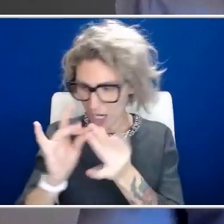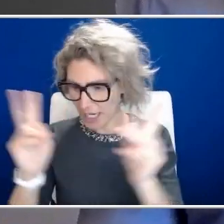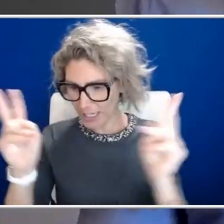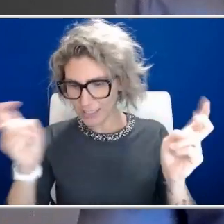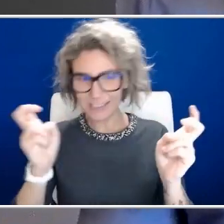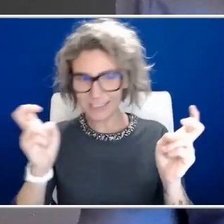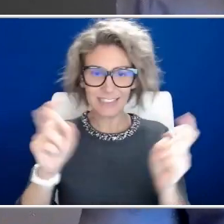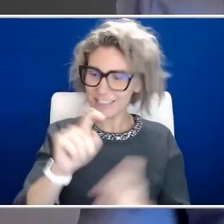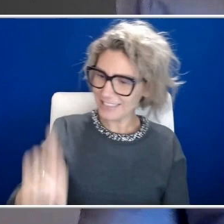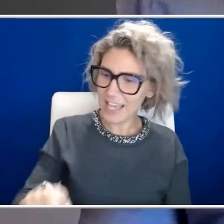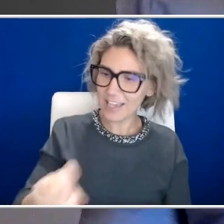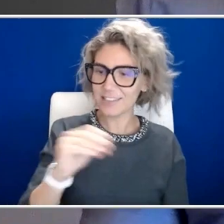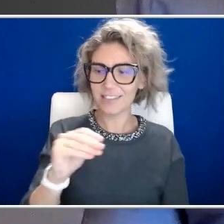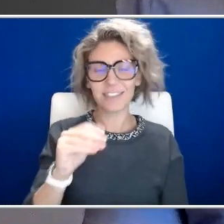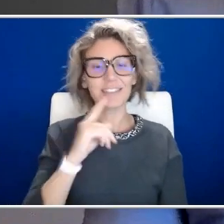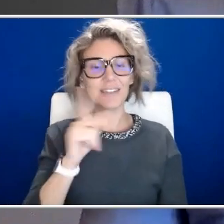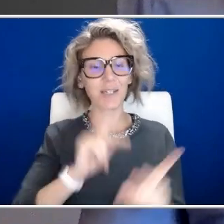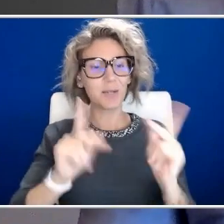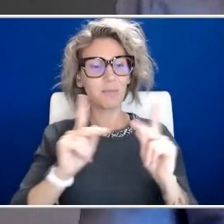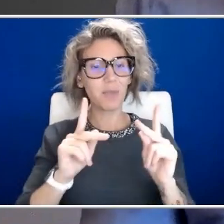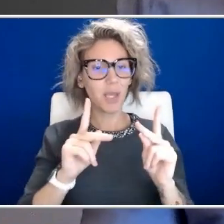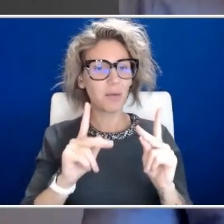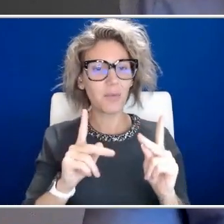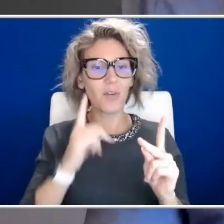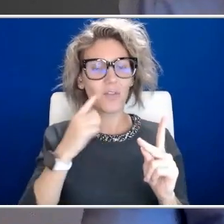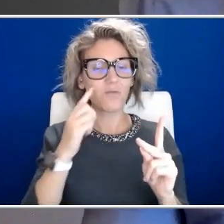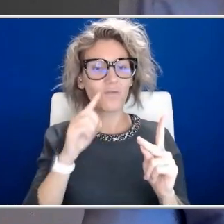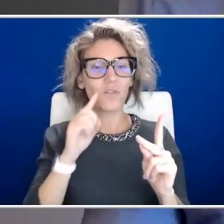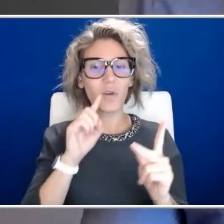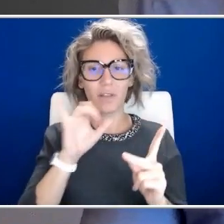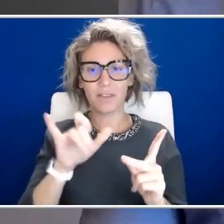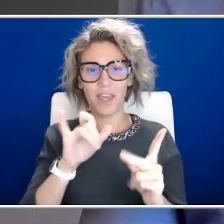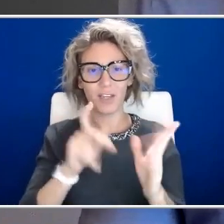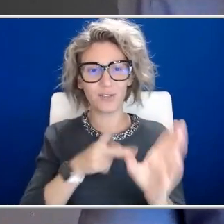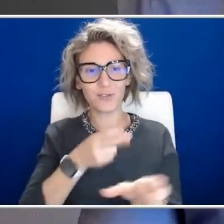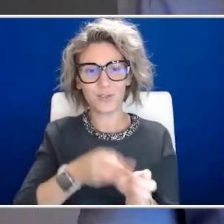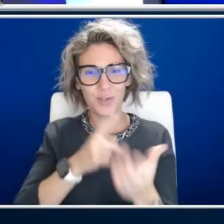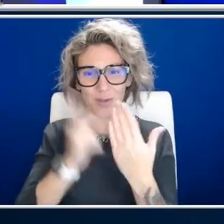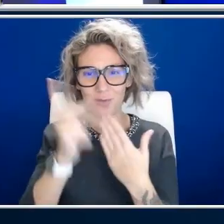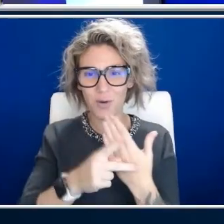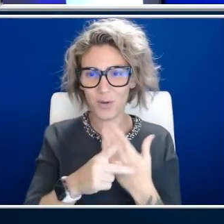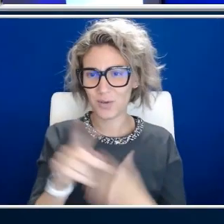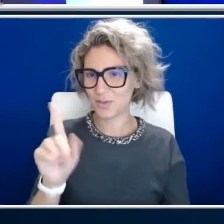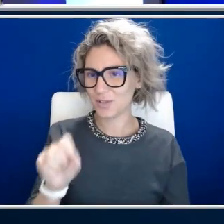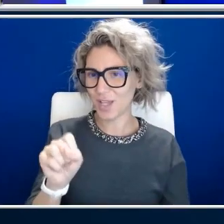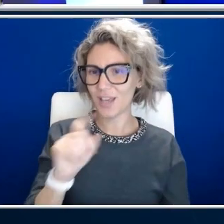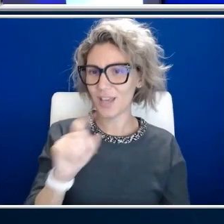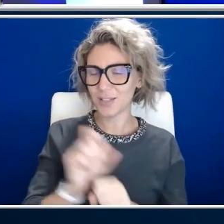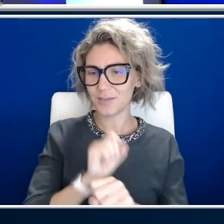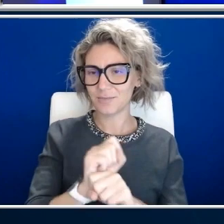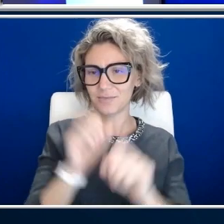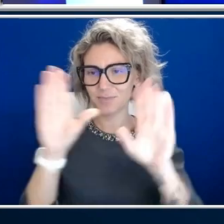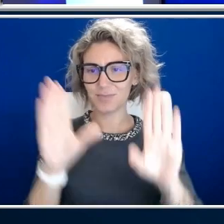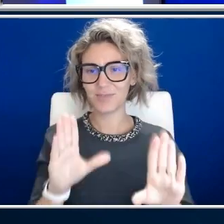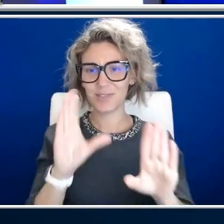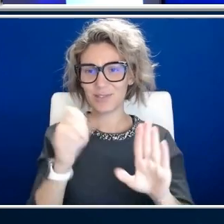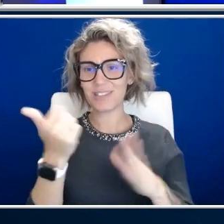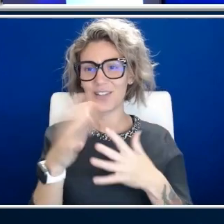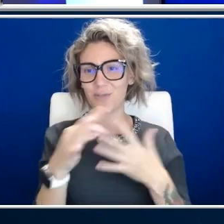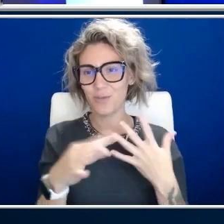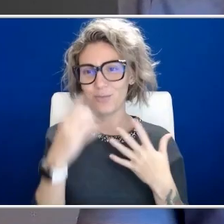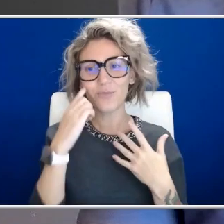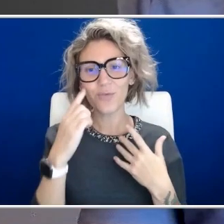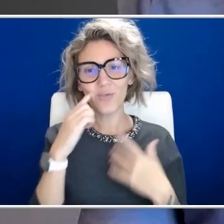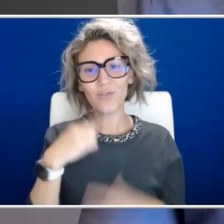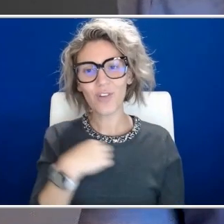very excited by the opportunity to get into the program. Yeah, absolutely. It was great that there was another option for